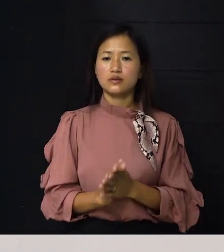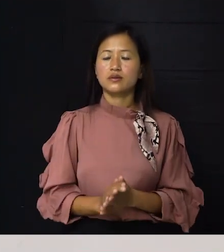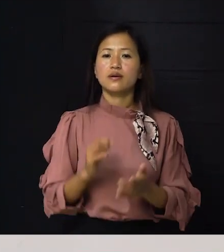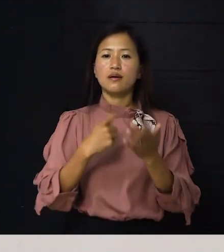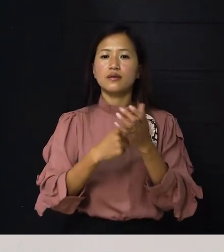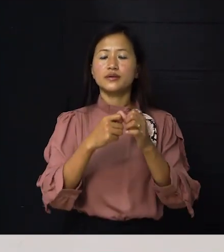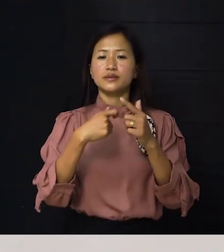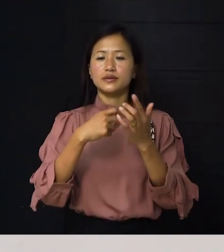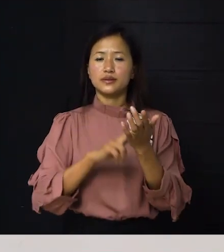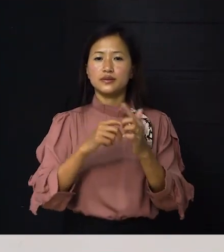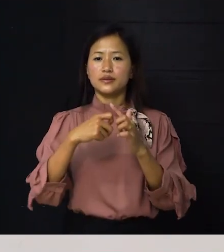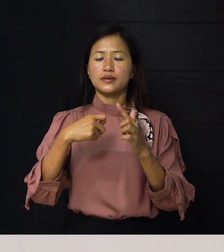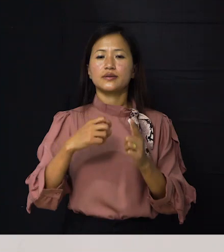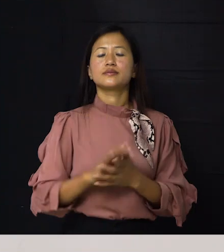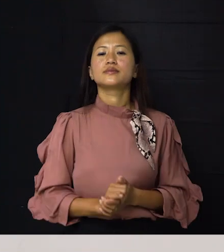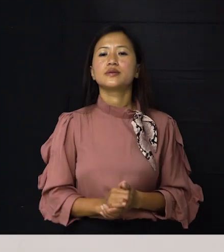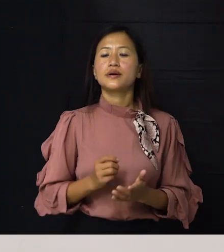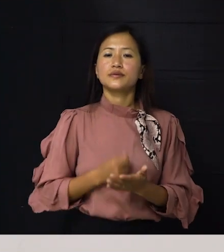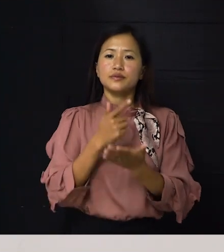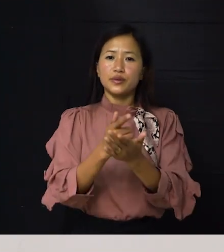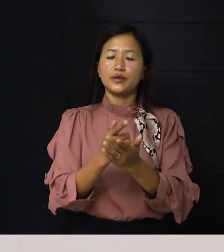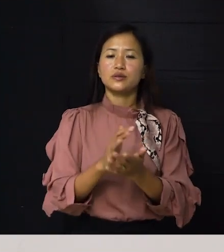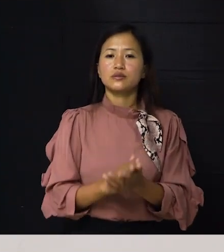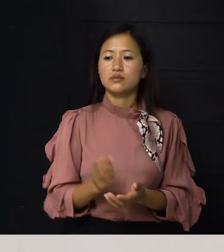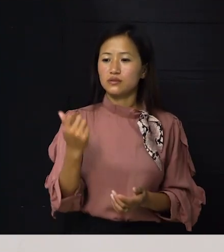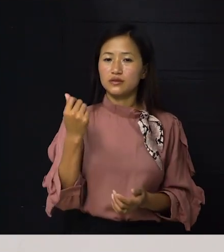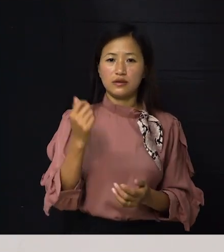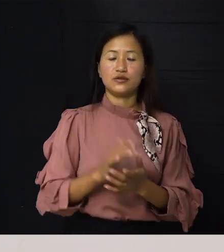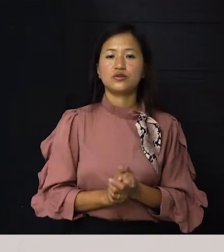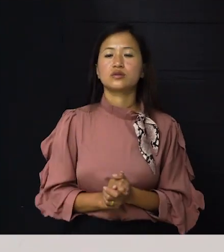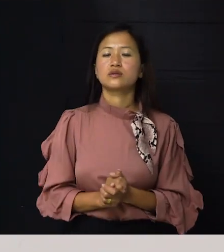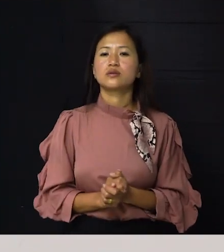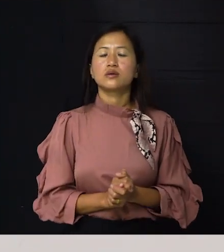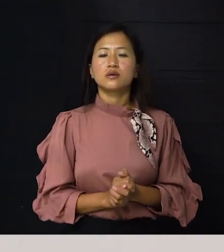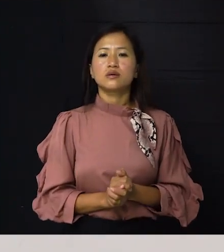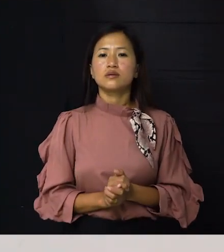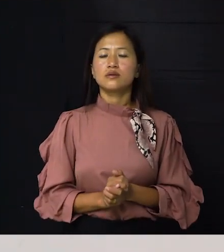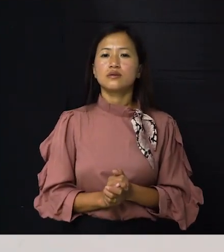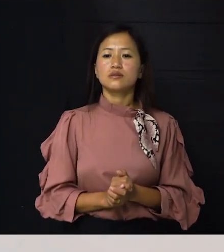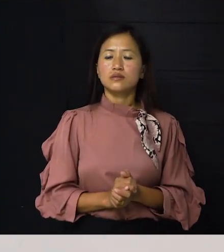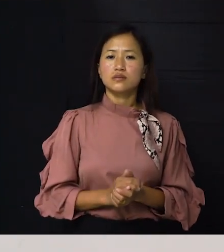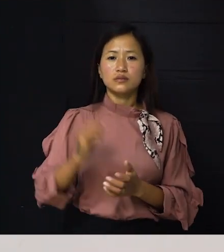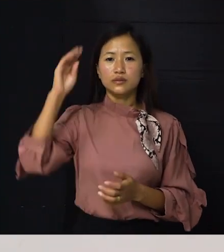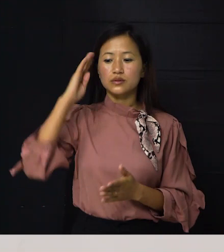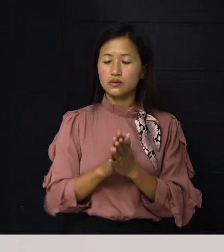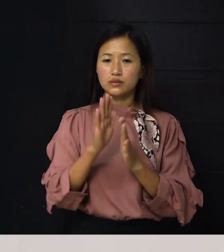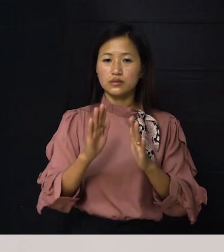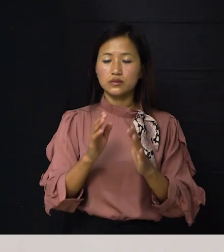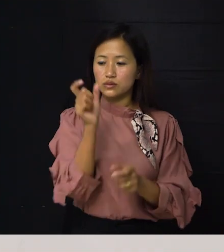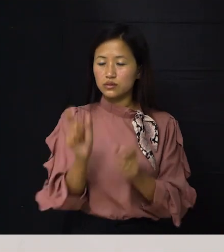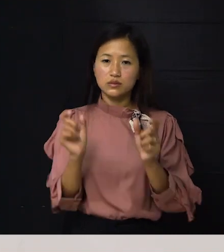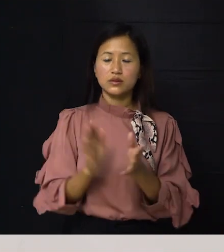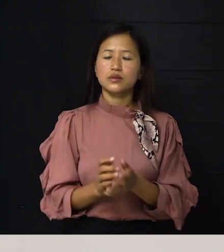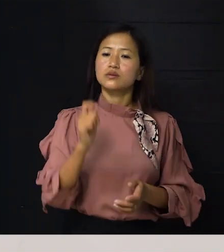ranks. Now, these soldiers, they were paid in cash, and then these soldiers, they had to